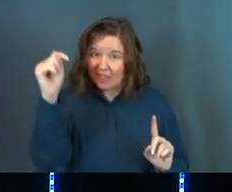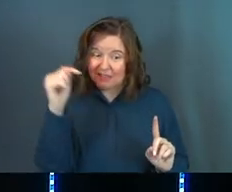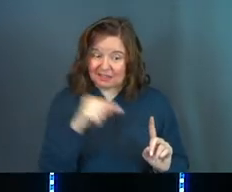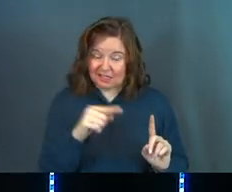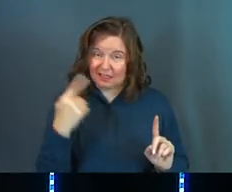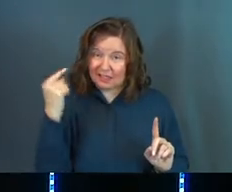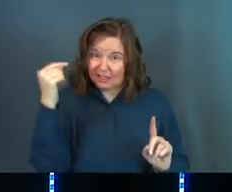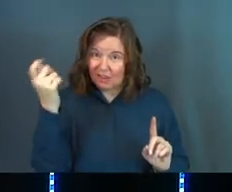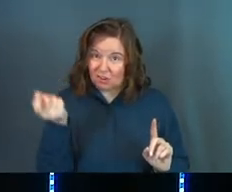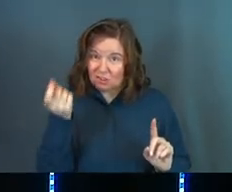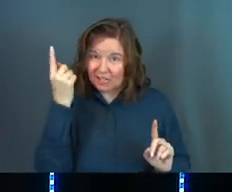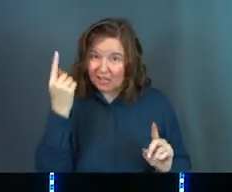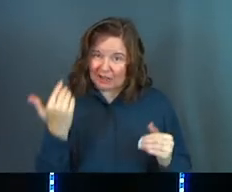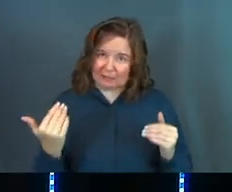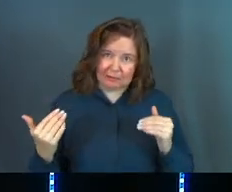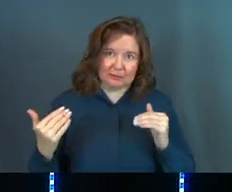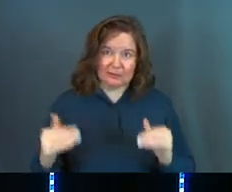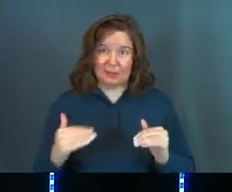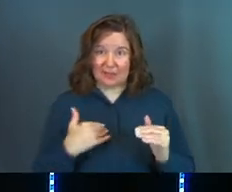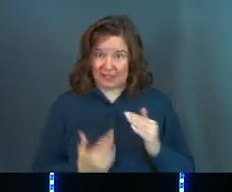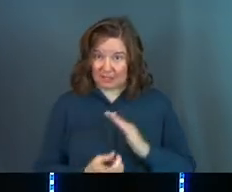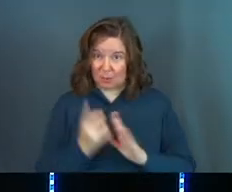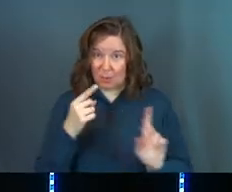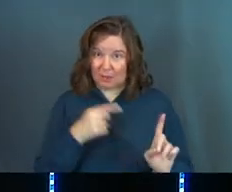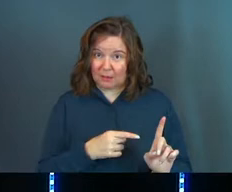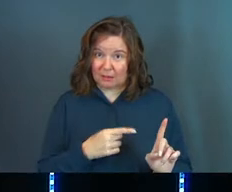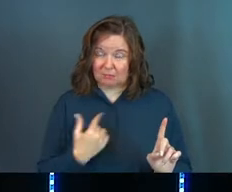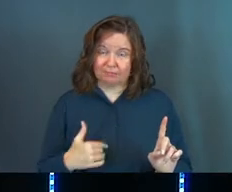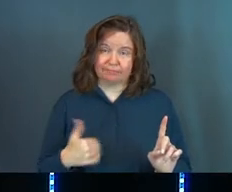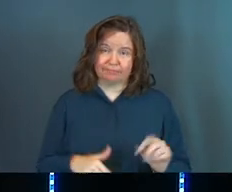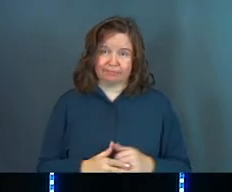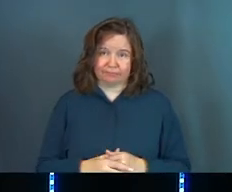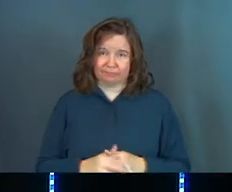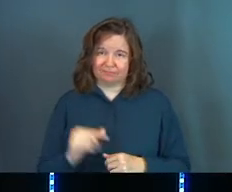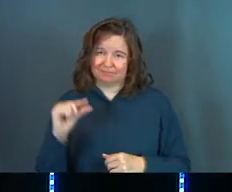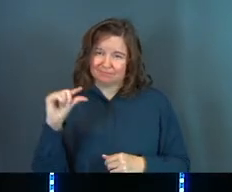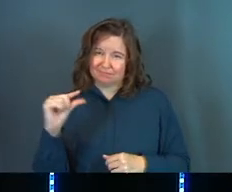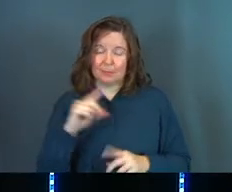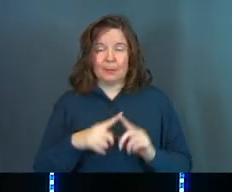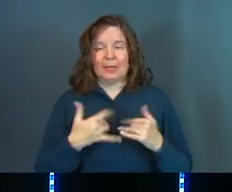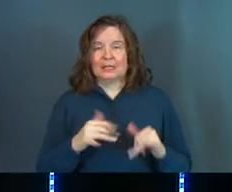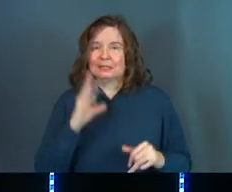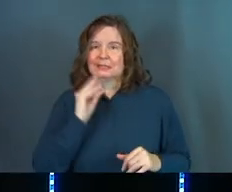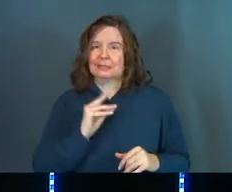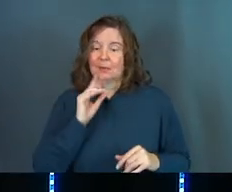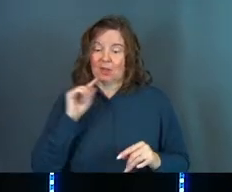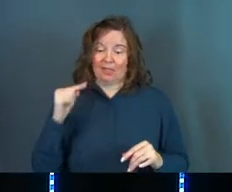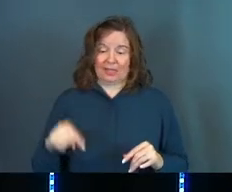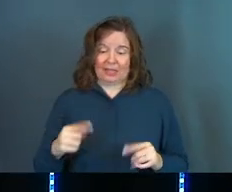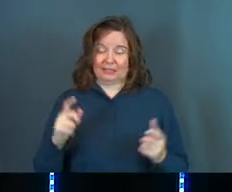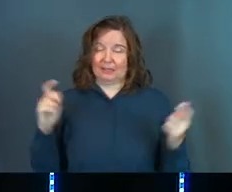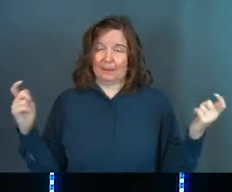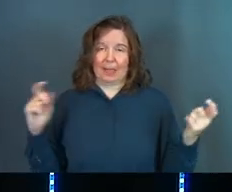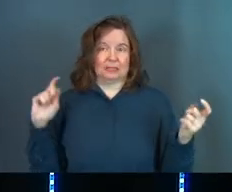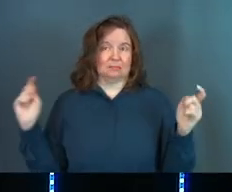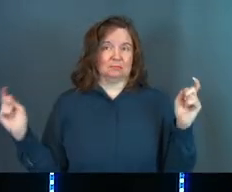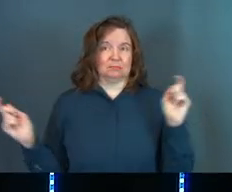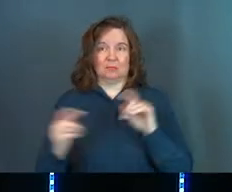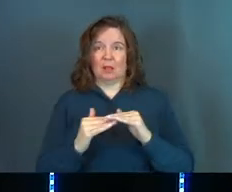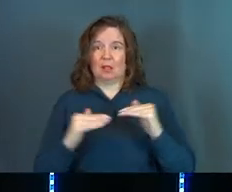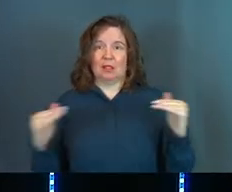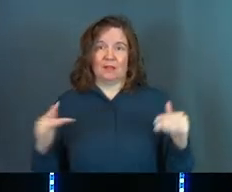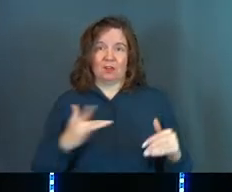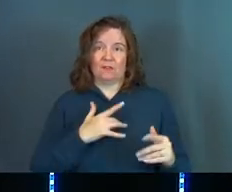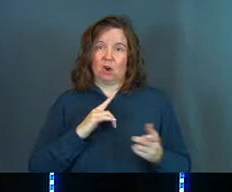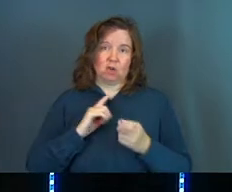his theological understanding was in this moment, Zacchaeus? And yet he experiences this massive level